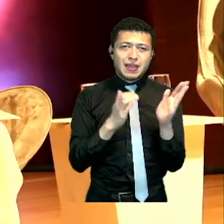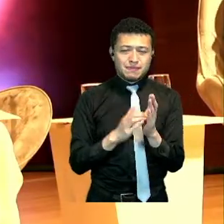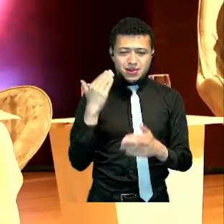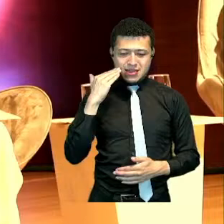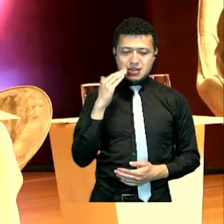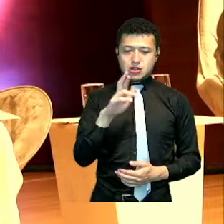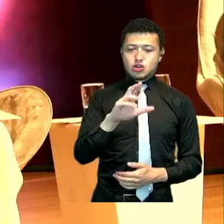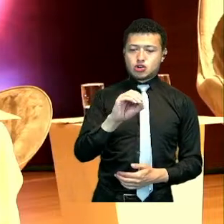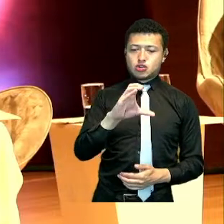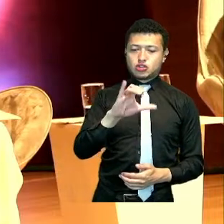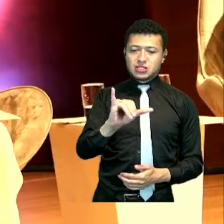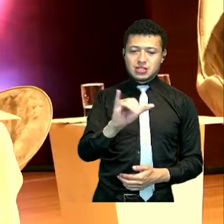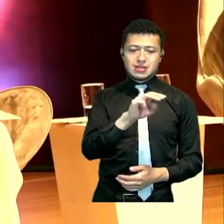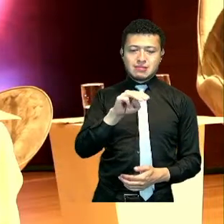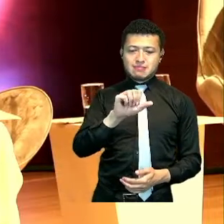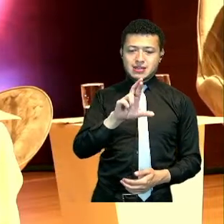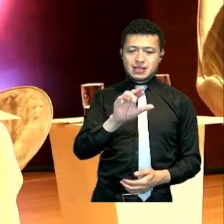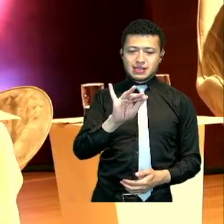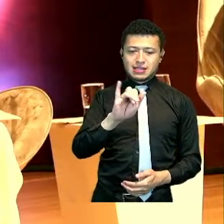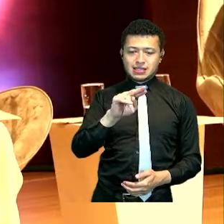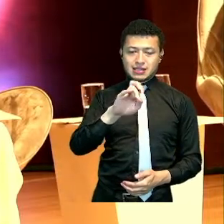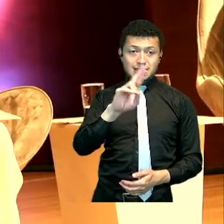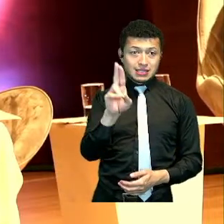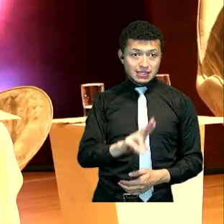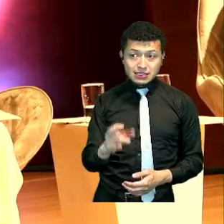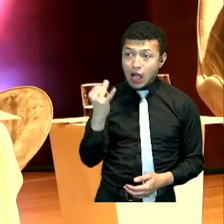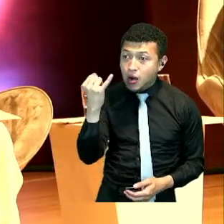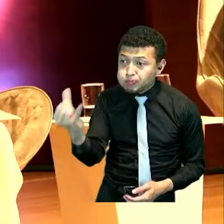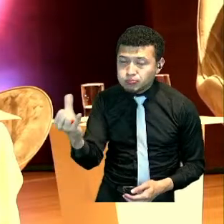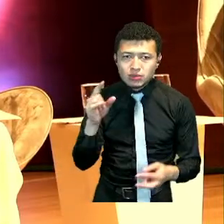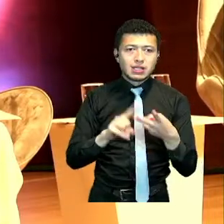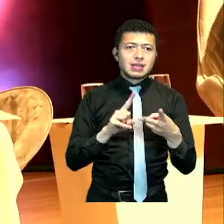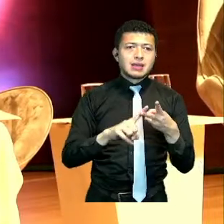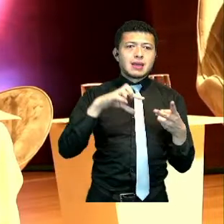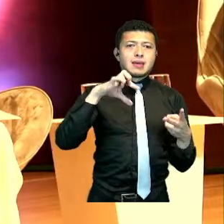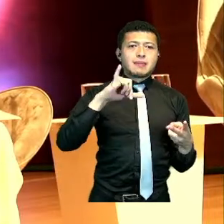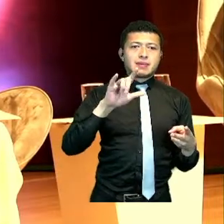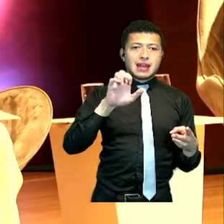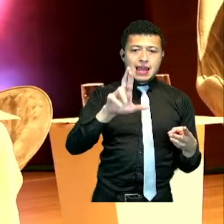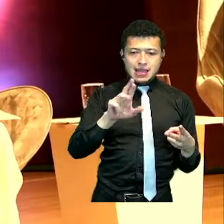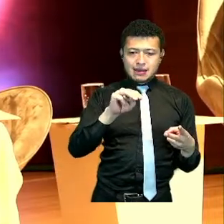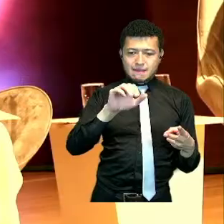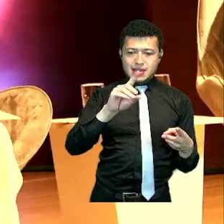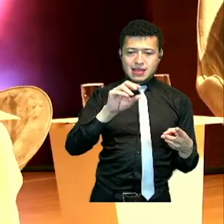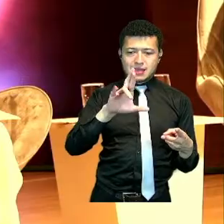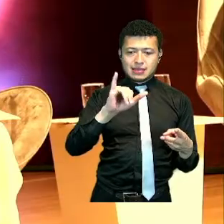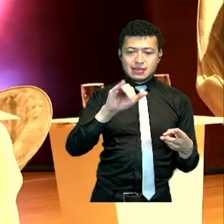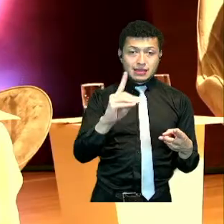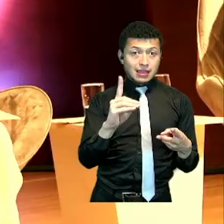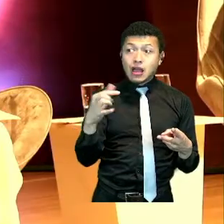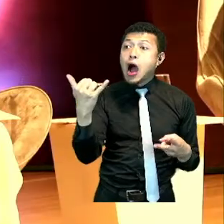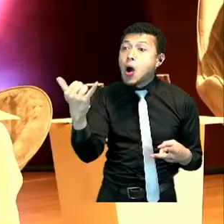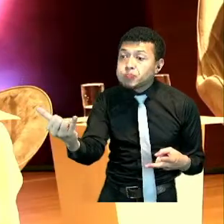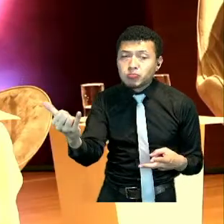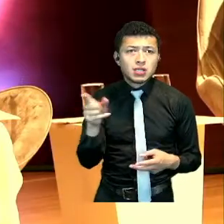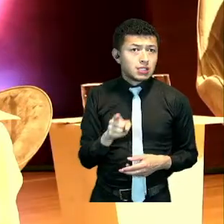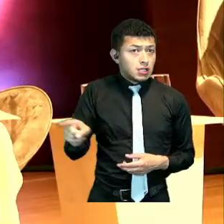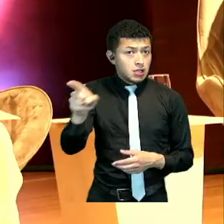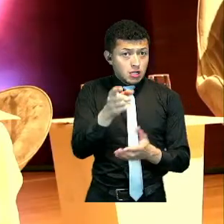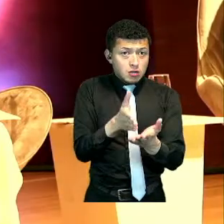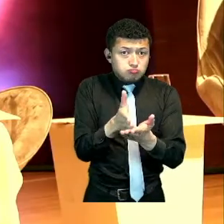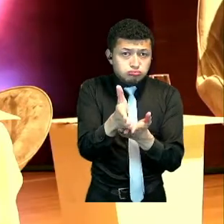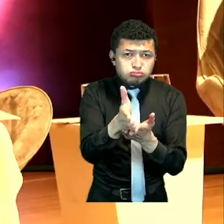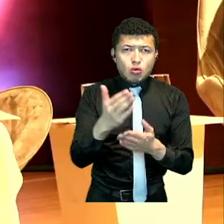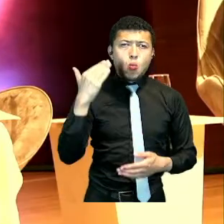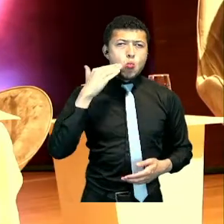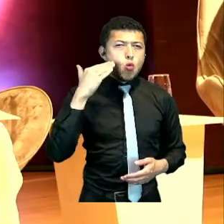as Rosy Martinez that is here, is Pilar Madrid being here, that we're